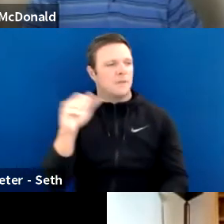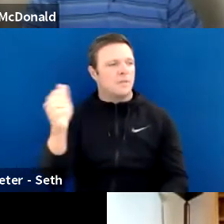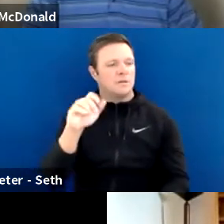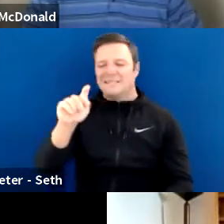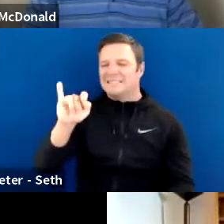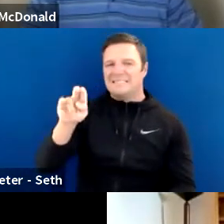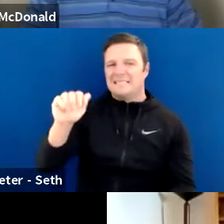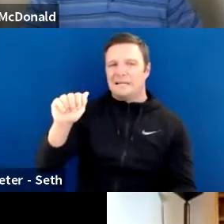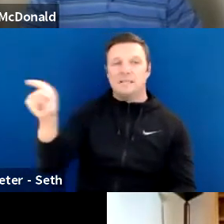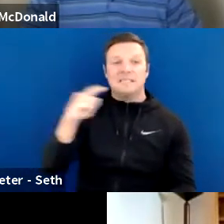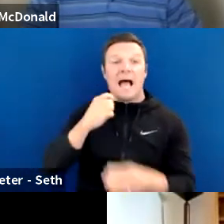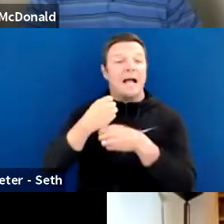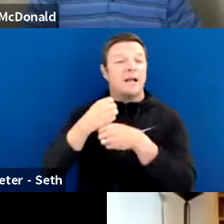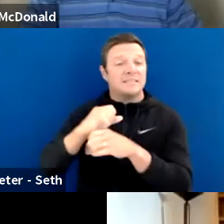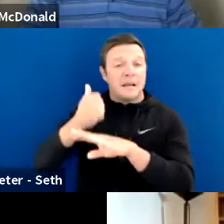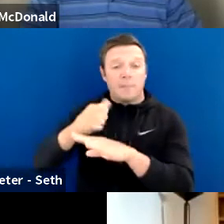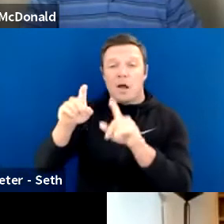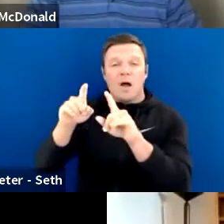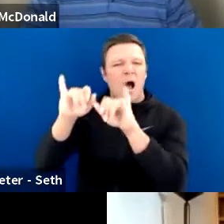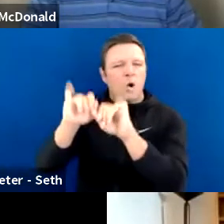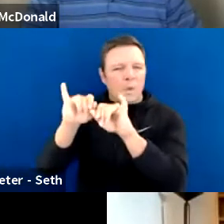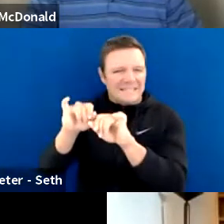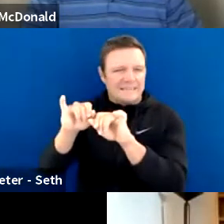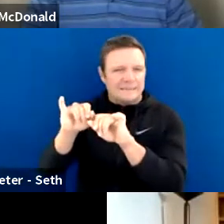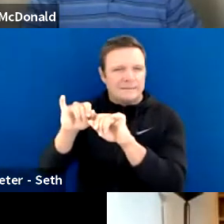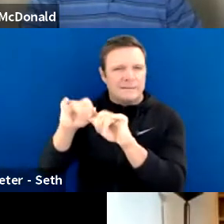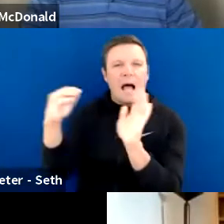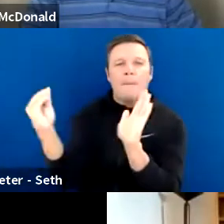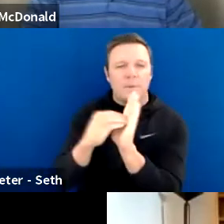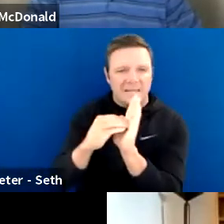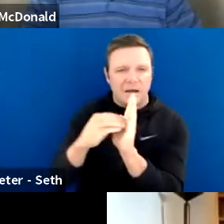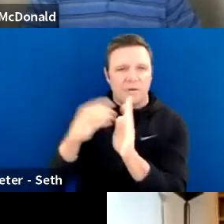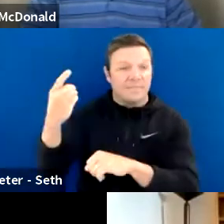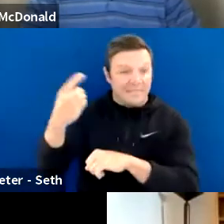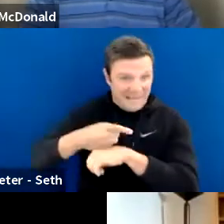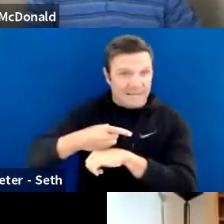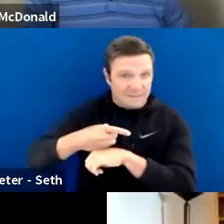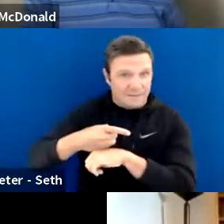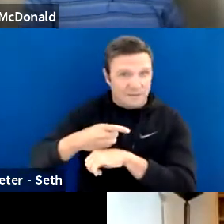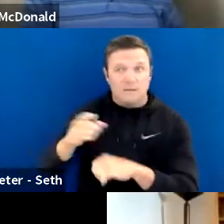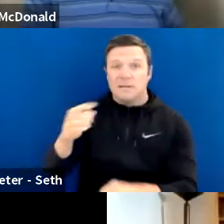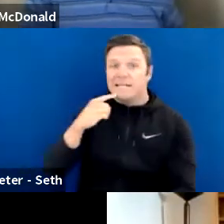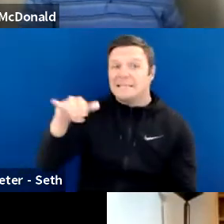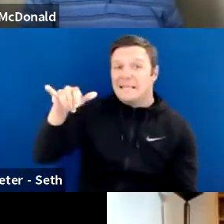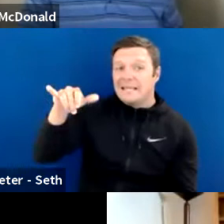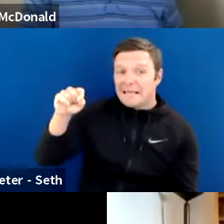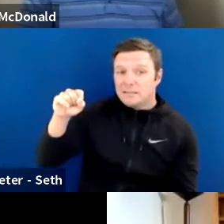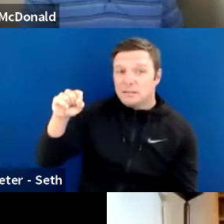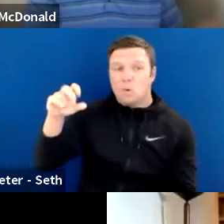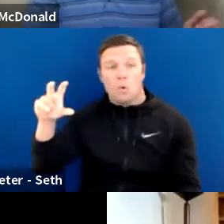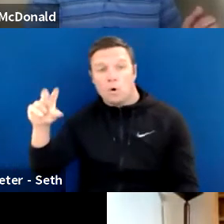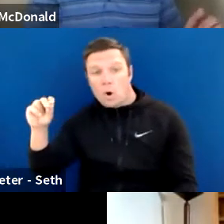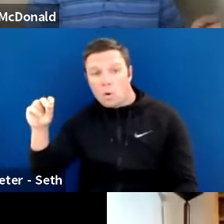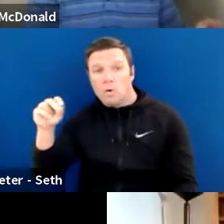quiz. Even if it's like here, I'll put the date on the quiz, and it could say yes or no. Yes, you